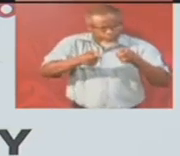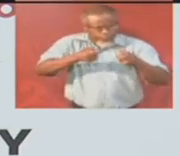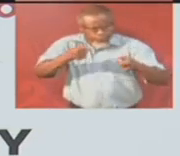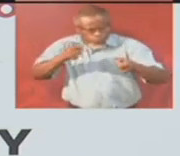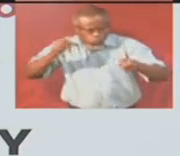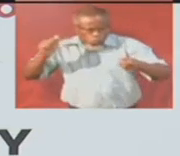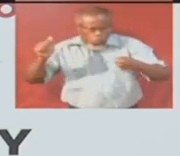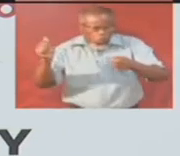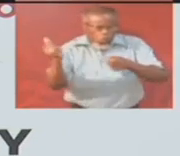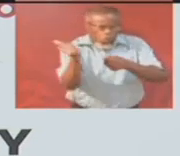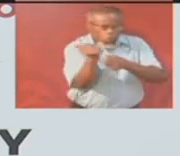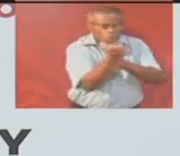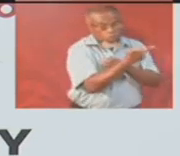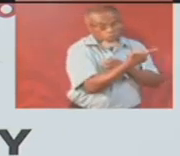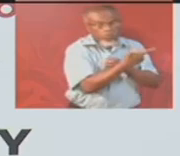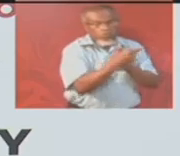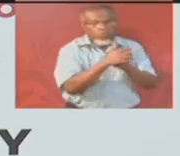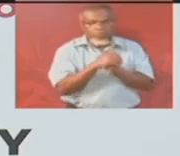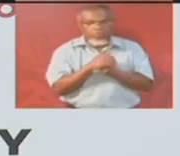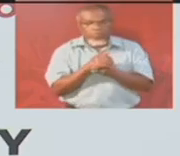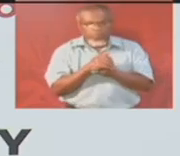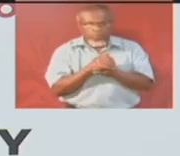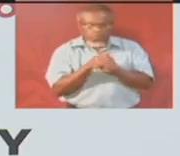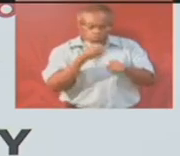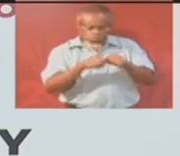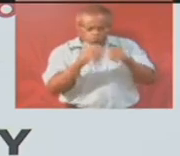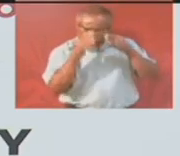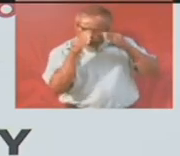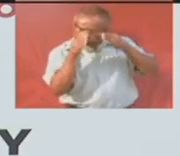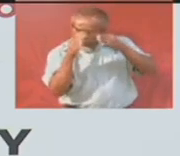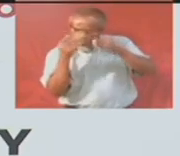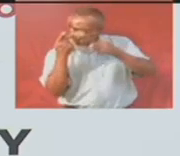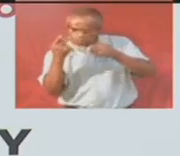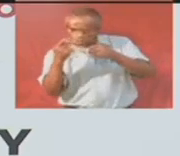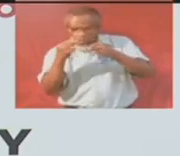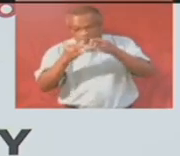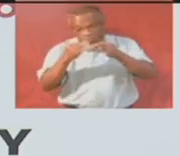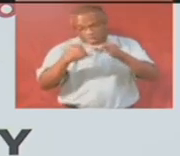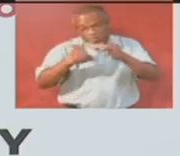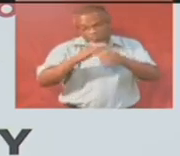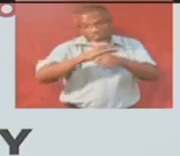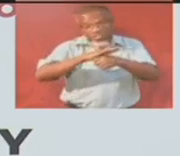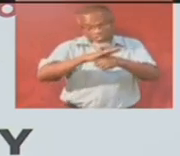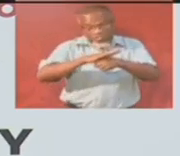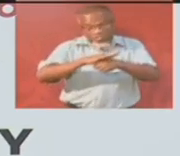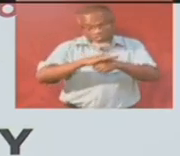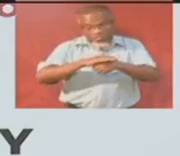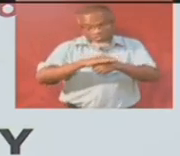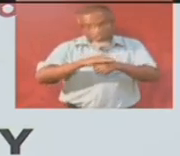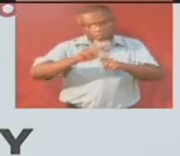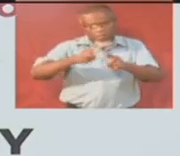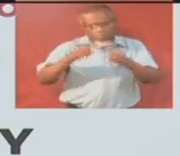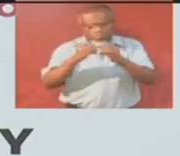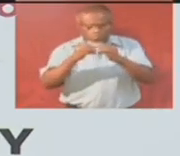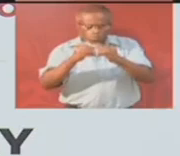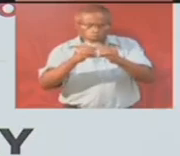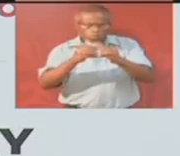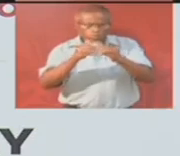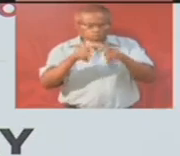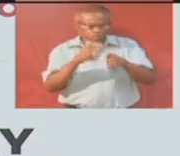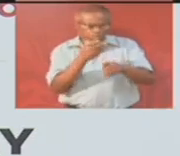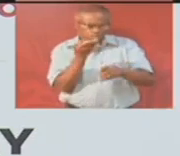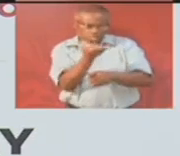So that is what we are looking at. And as I said, the good thing right now is that most of the cases are ambulatory cases, which is